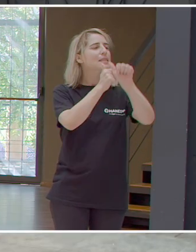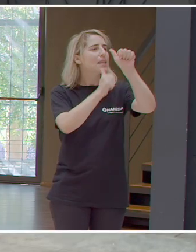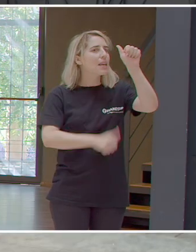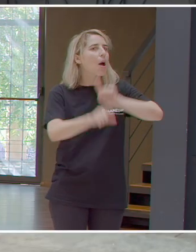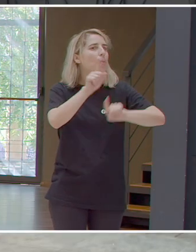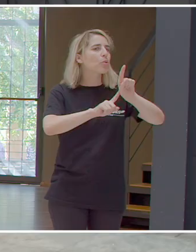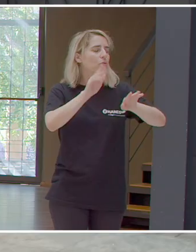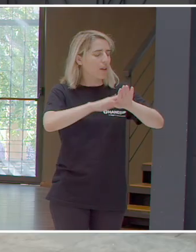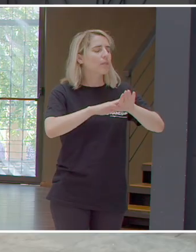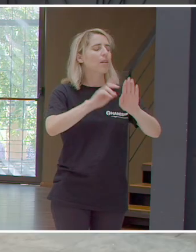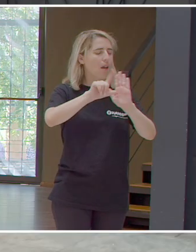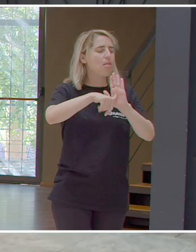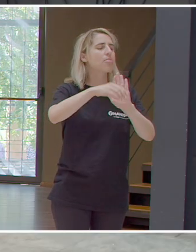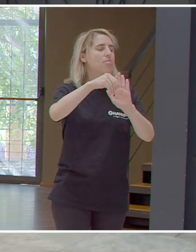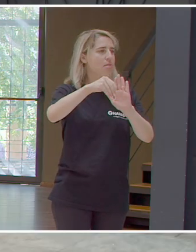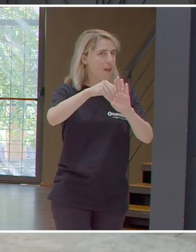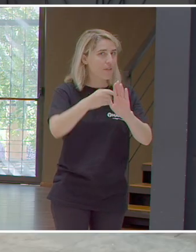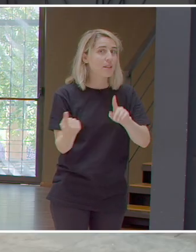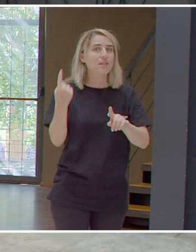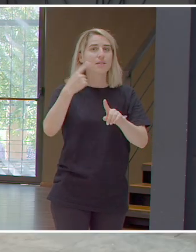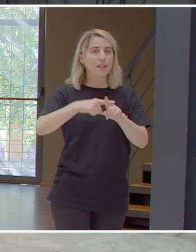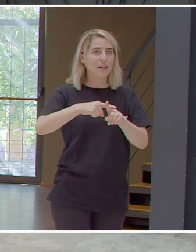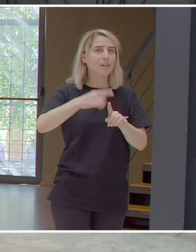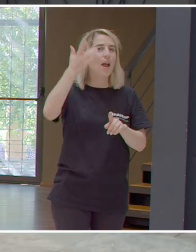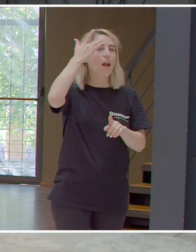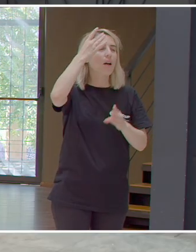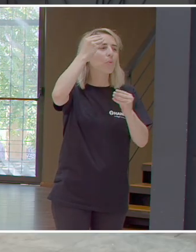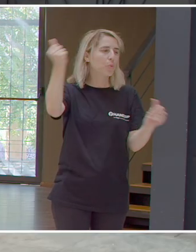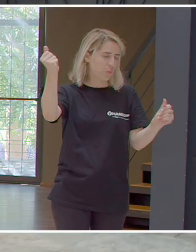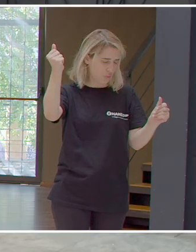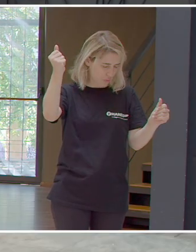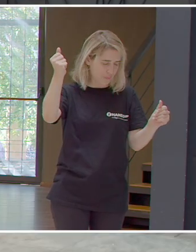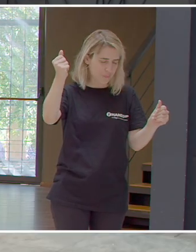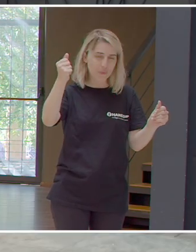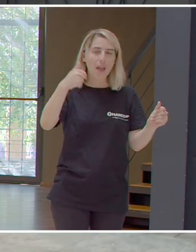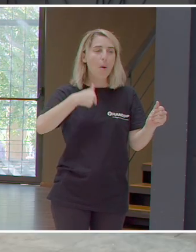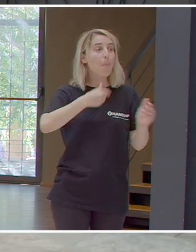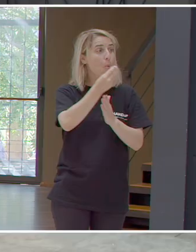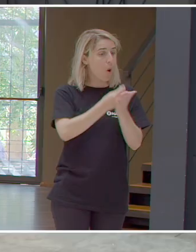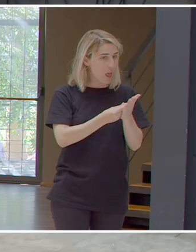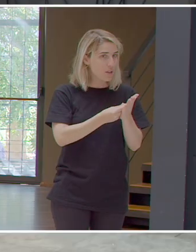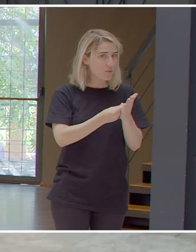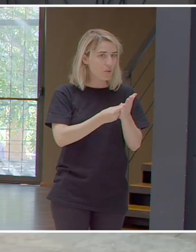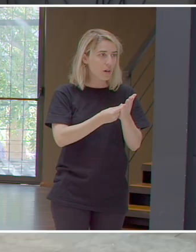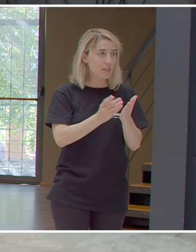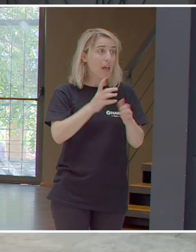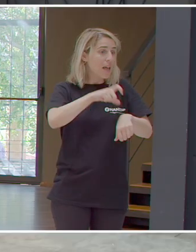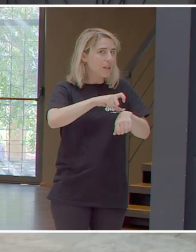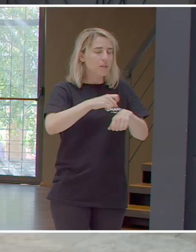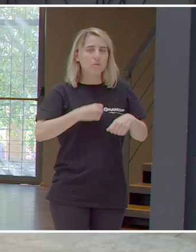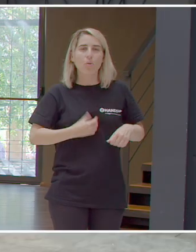have diabetes, which I mentioned, and also Alzheimer's disease. Sometimes I feel patients feel very helpless